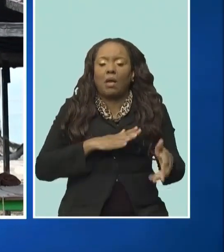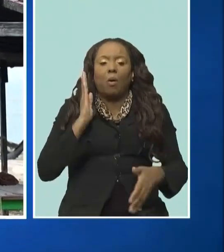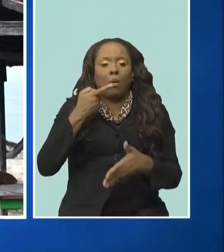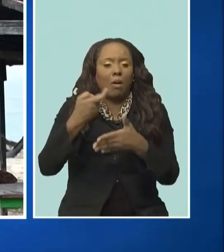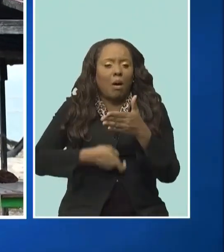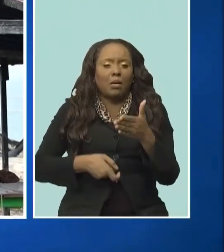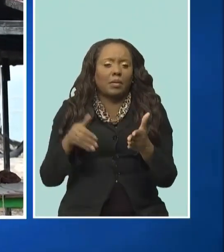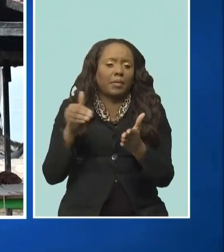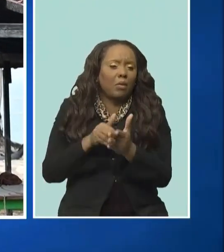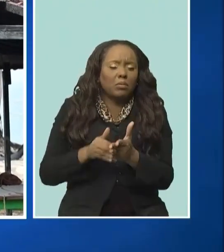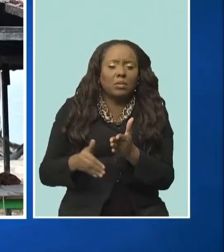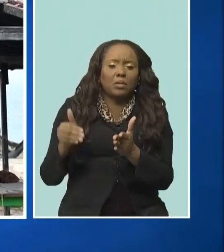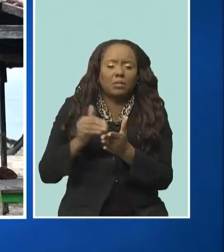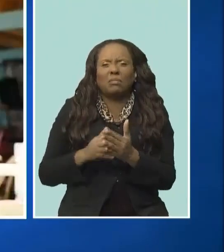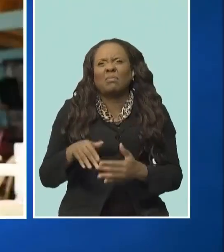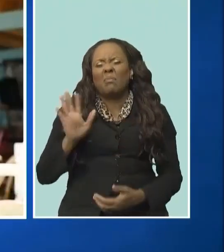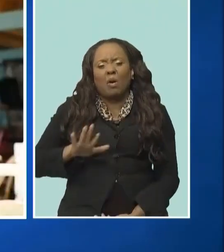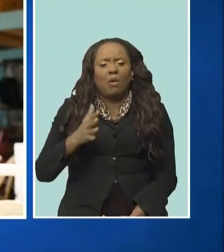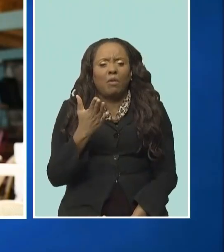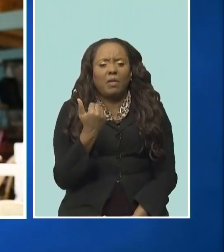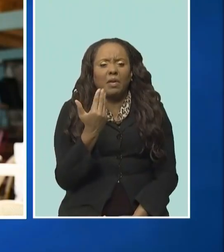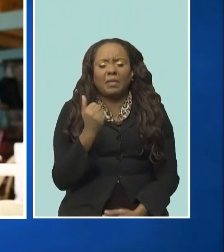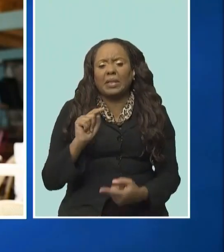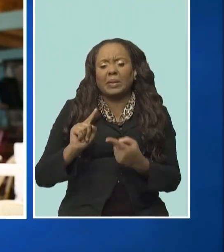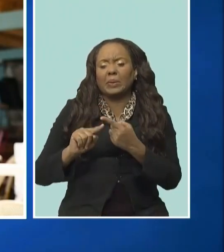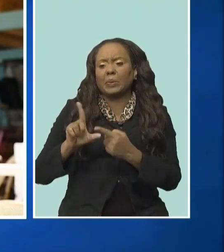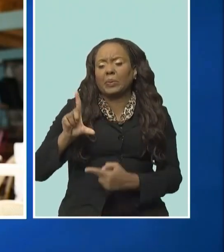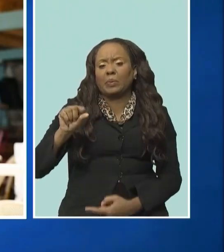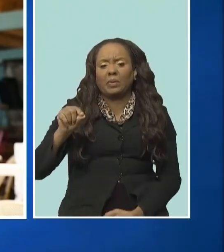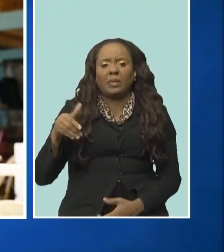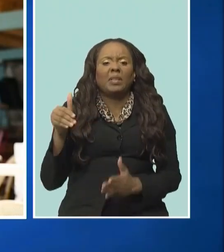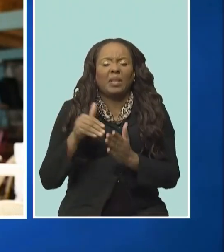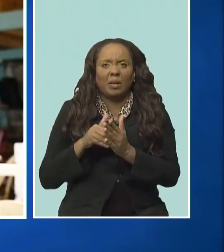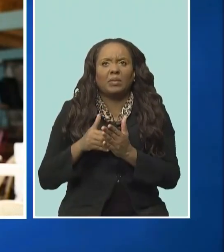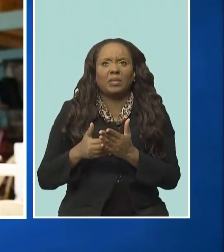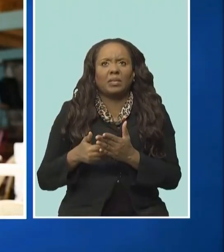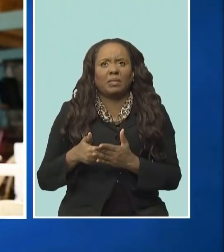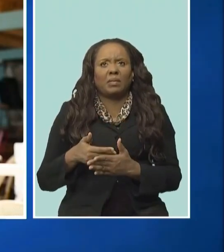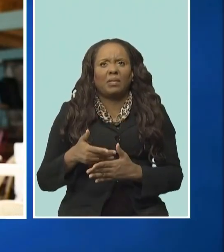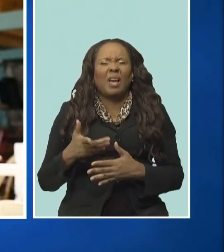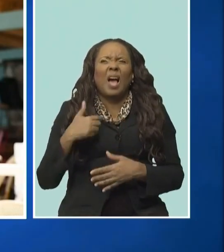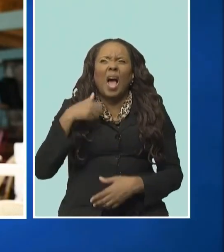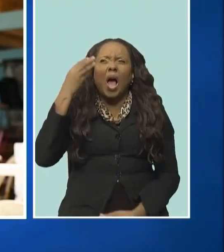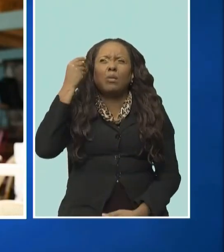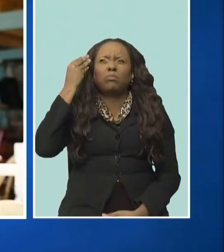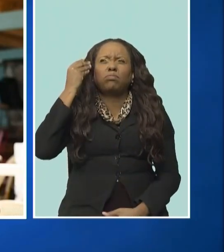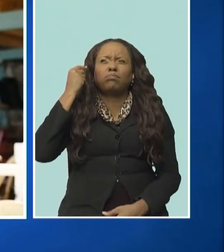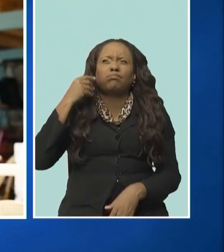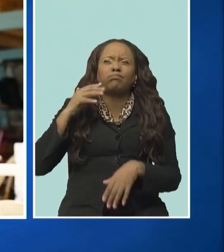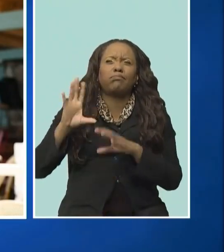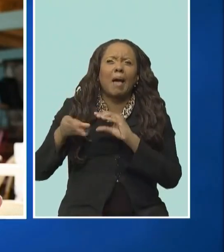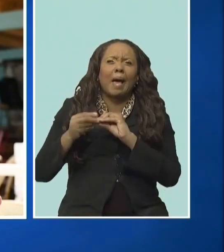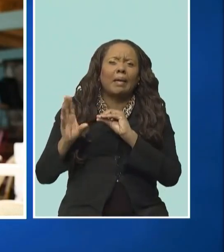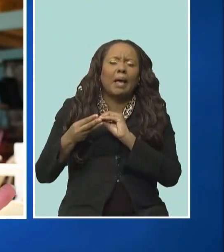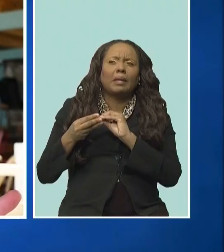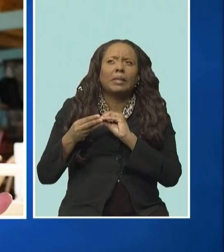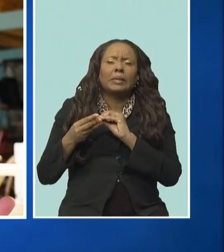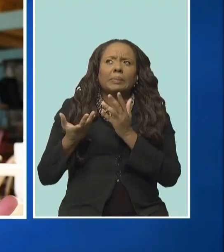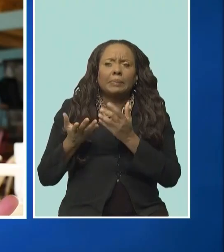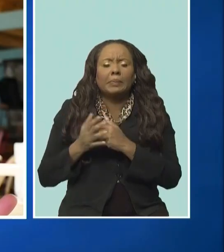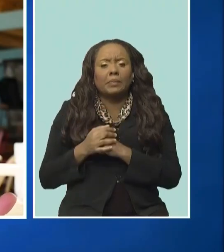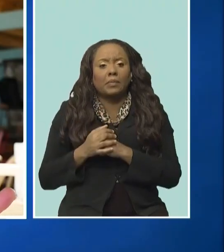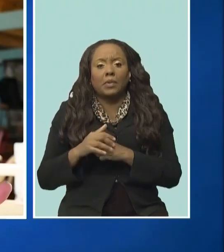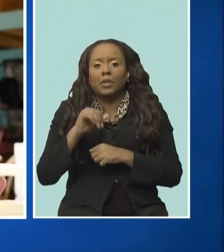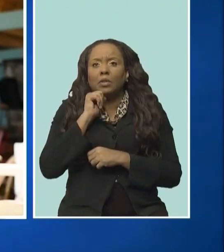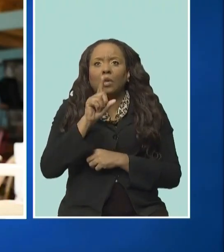of dollars. Between $15,000 to $20,000 by the time I do all the repairs and everything. Sadly, of course, it's already covered with